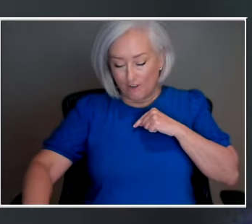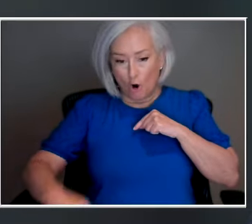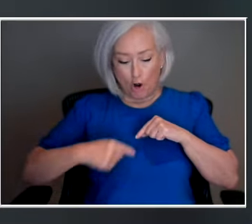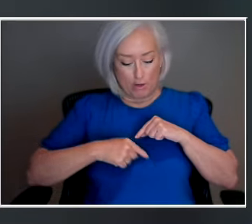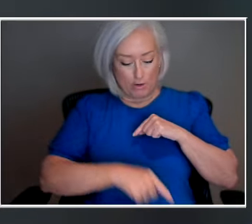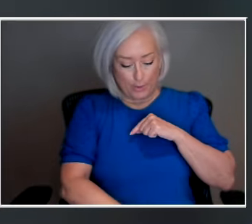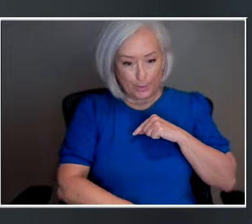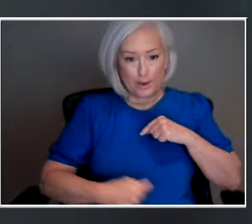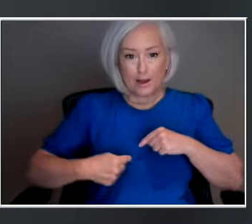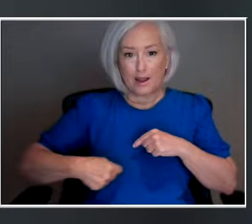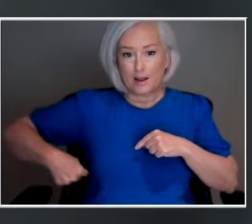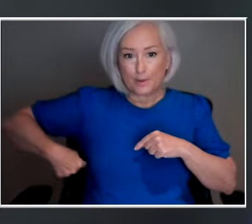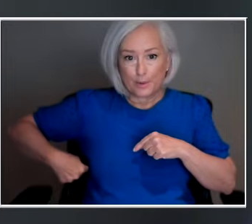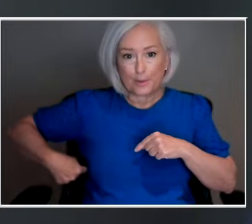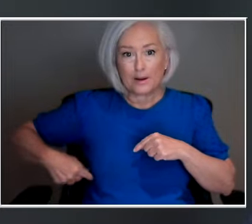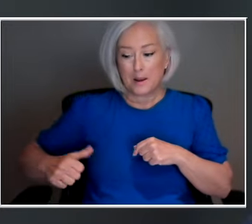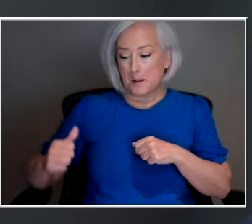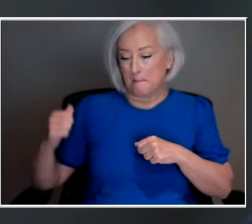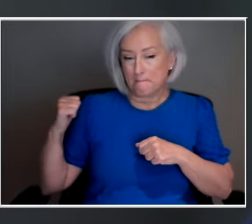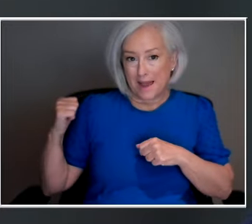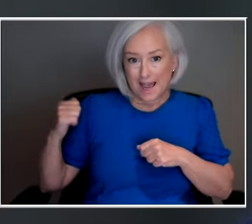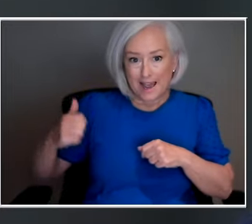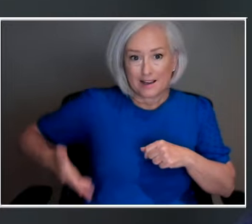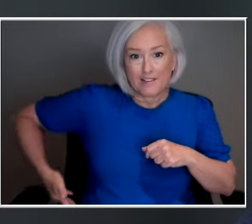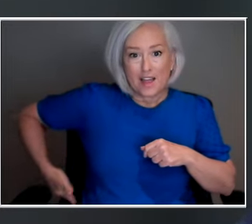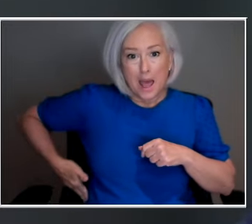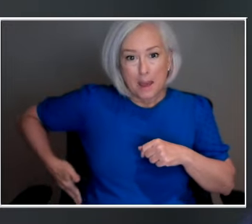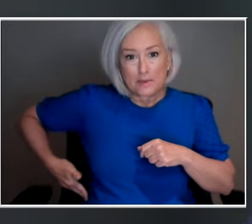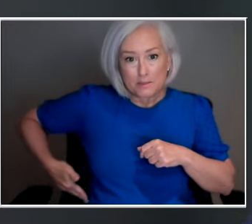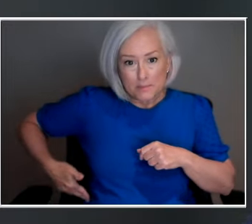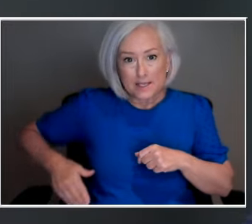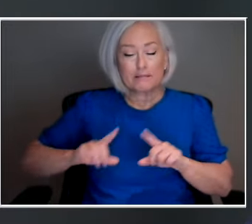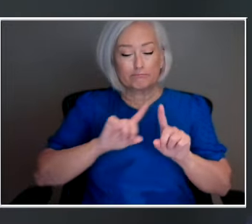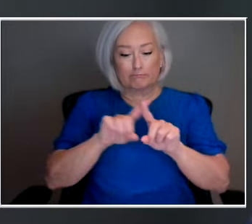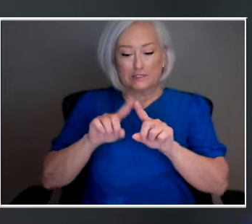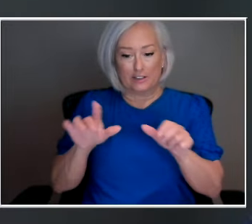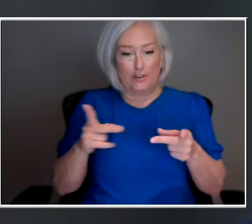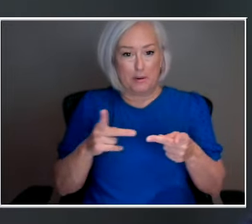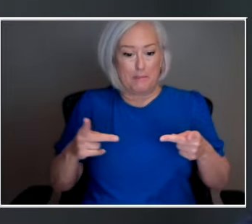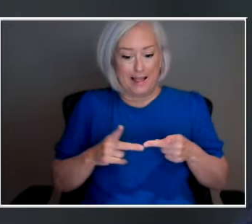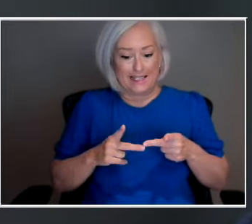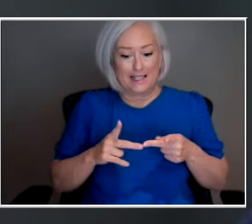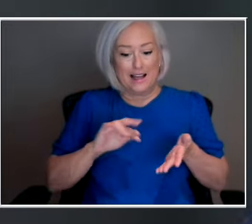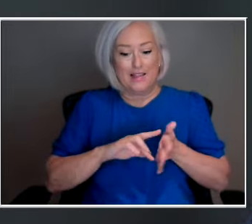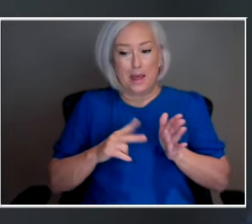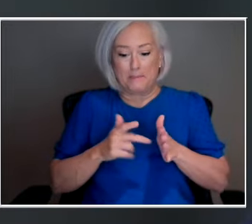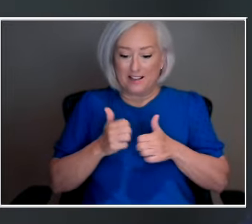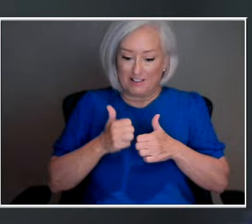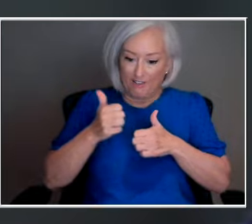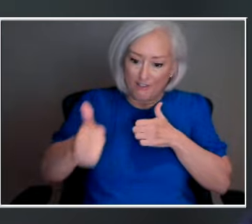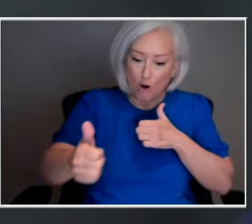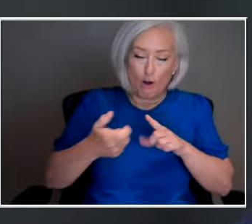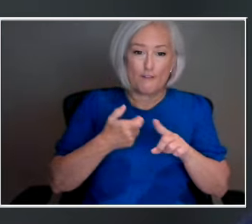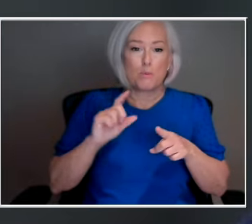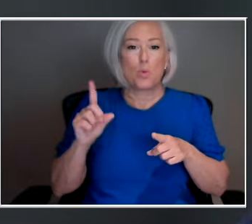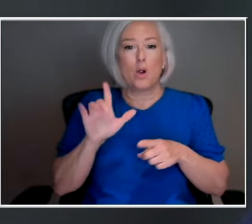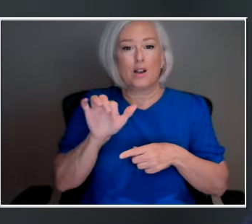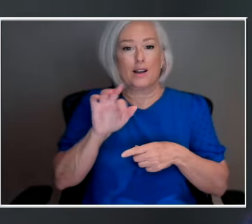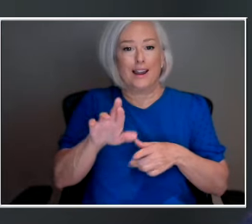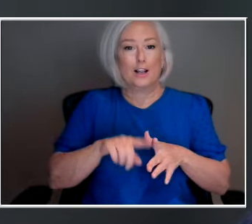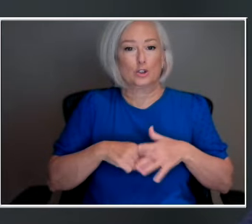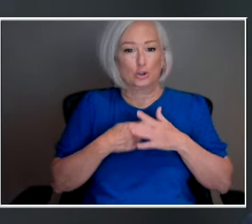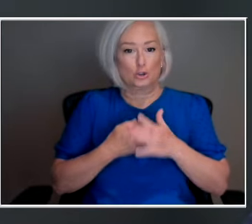of the abdomen, called the retroperitoneum. So that counts as a faraway lymph node, as a distant lymph node, what